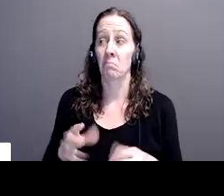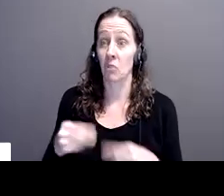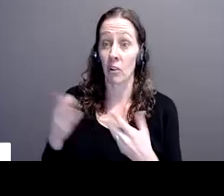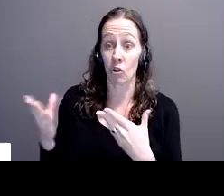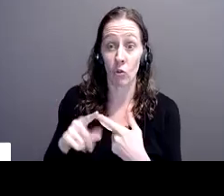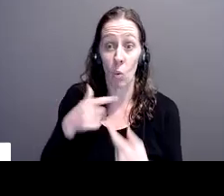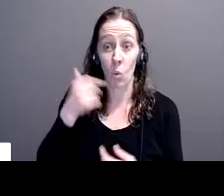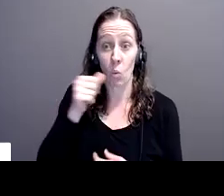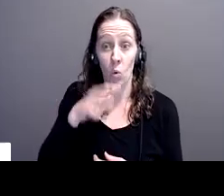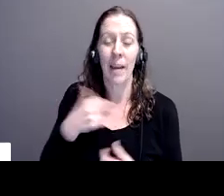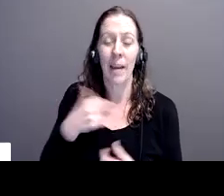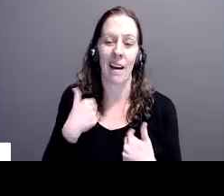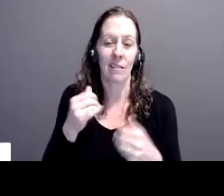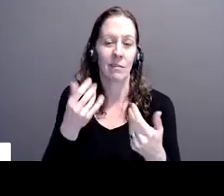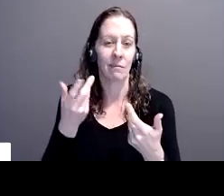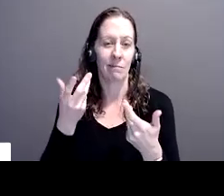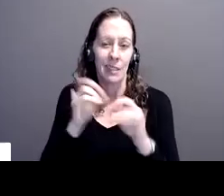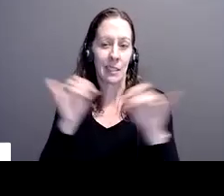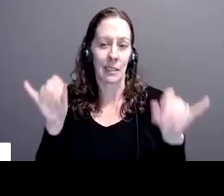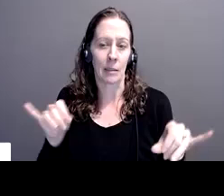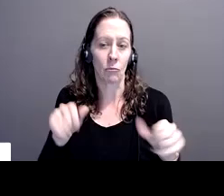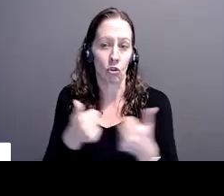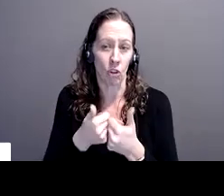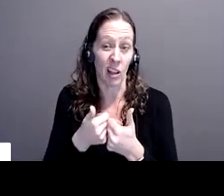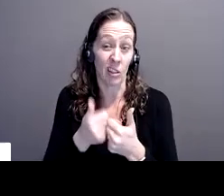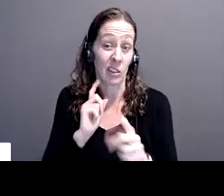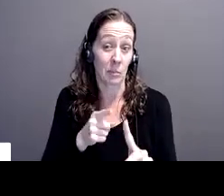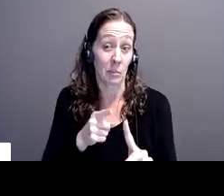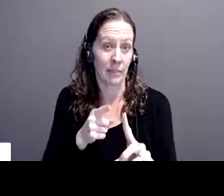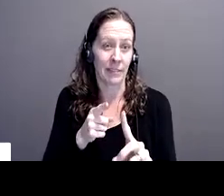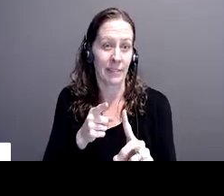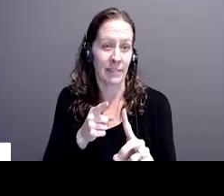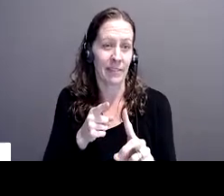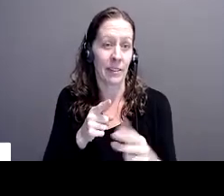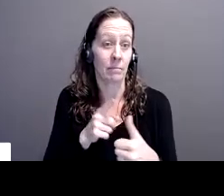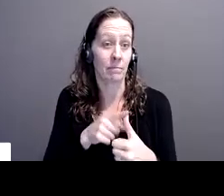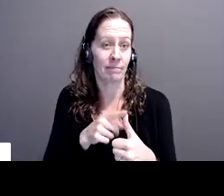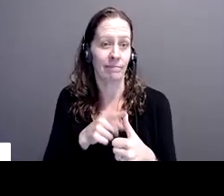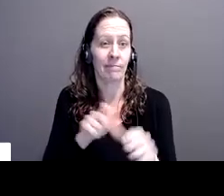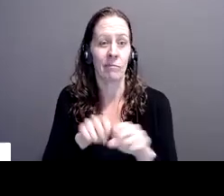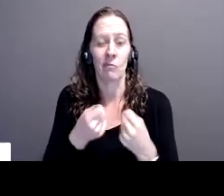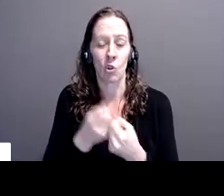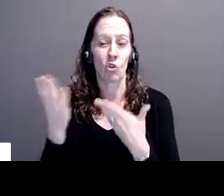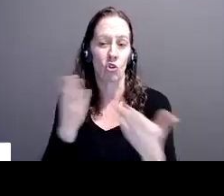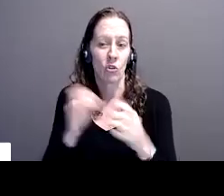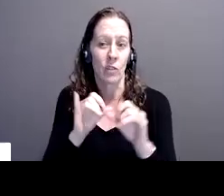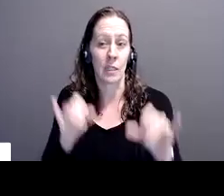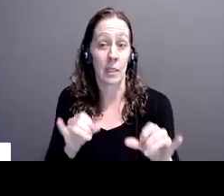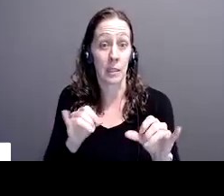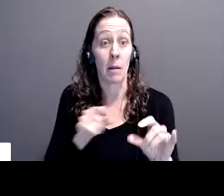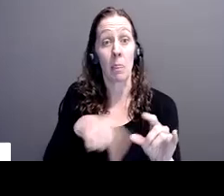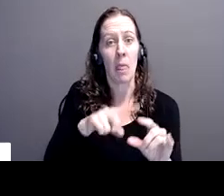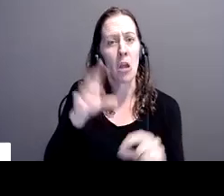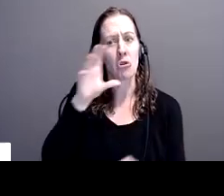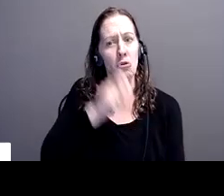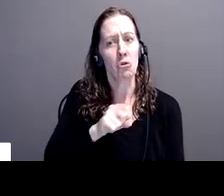of these is the social service systems. So these systems are built on the assumption that there is supportive family